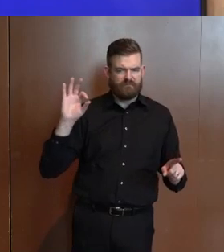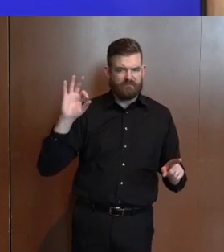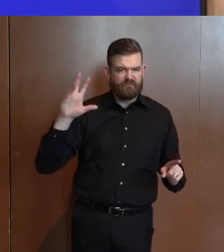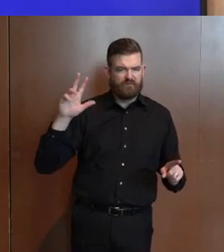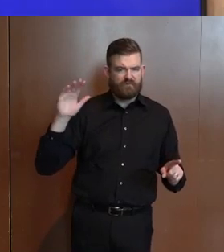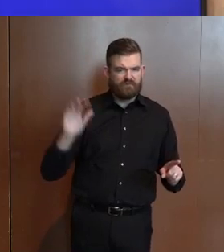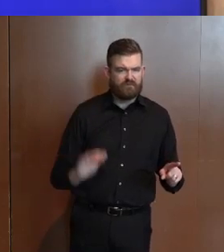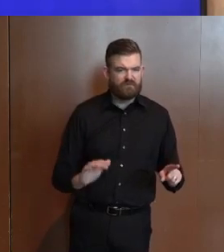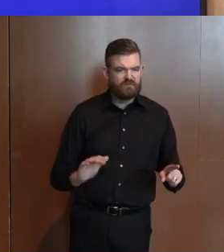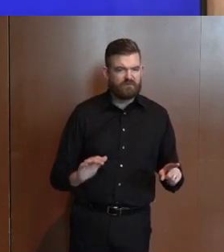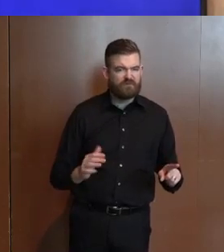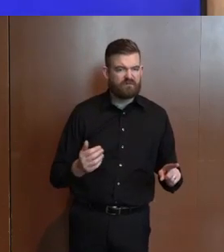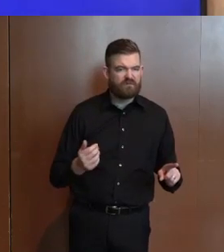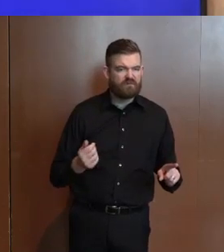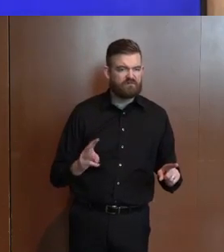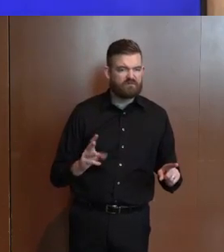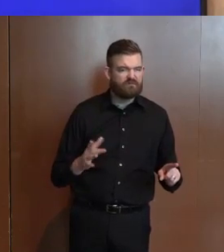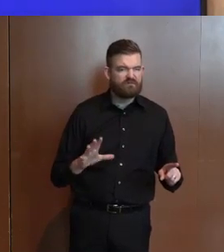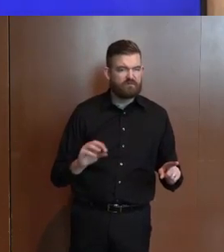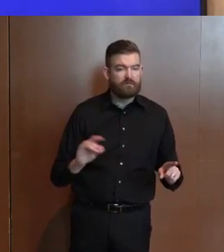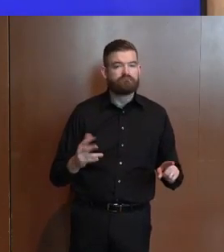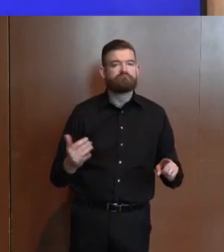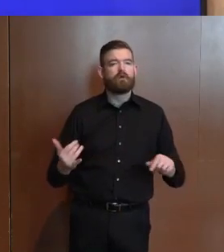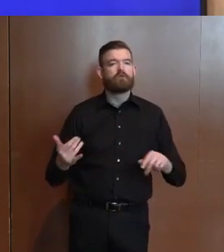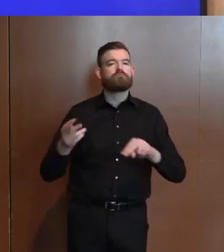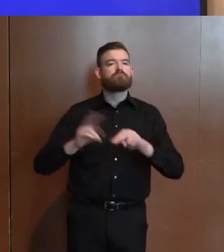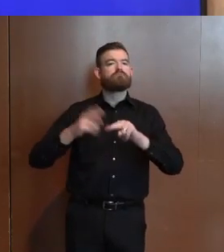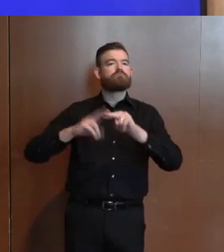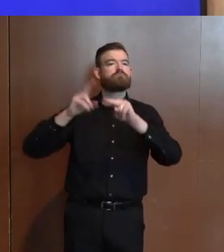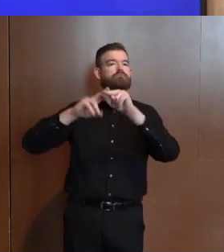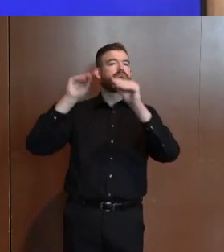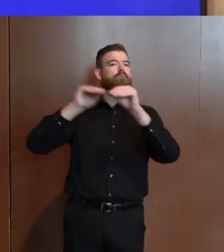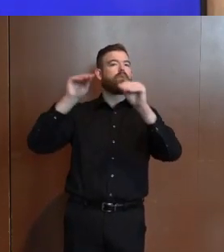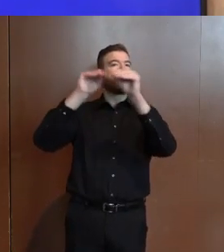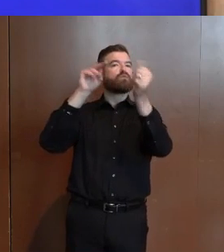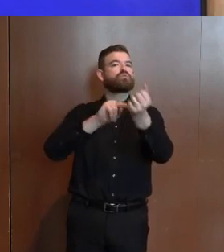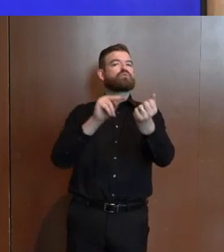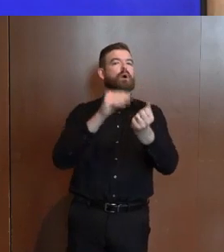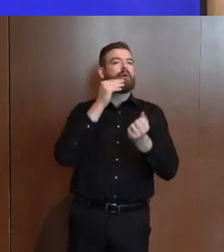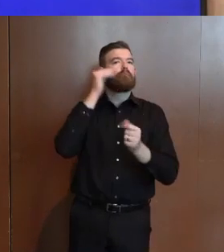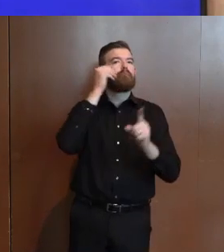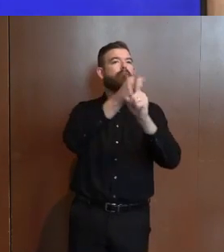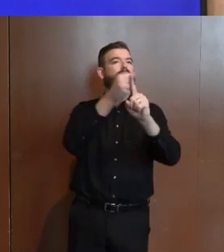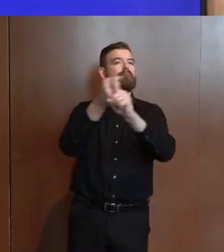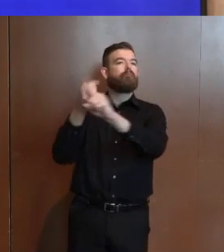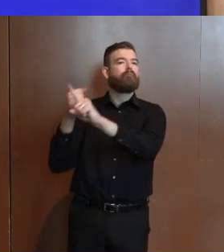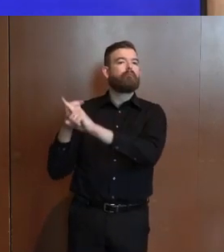number continues to move up, both the raw number as well as the percentage.